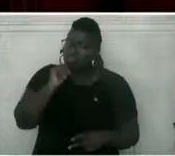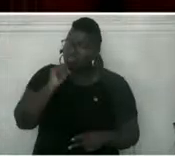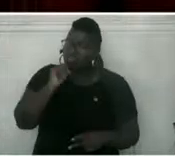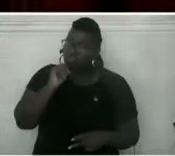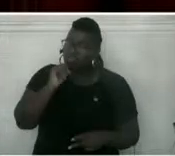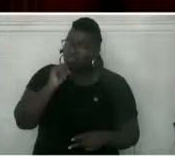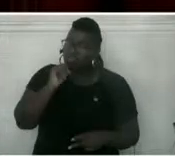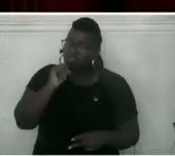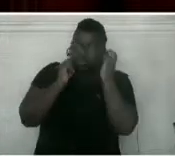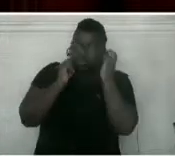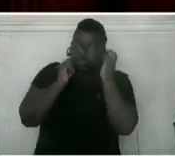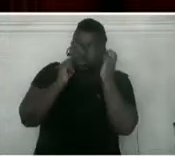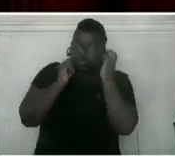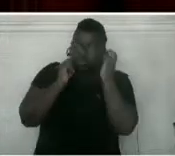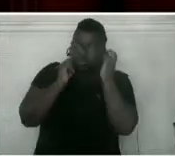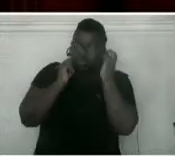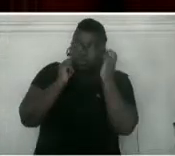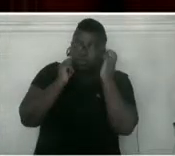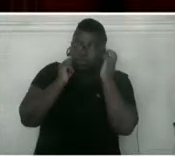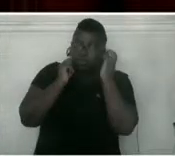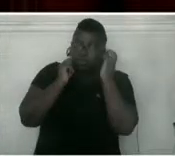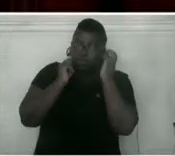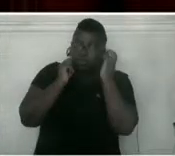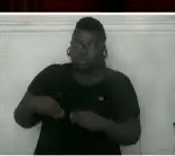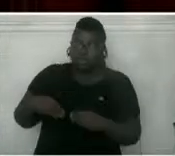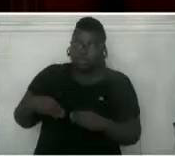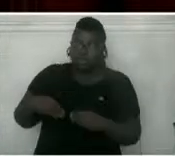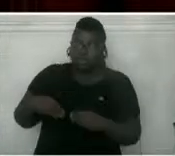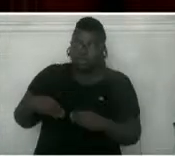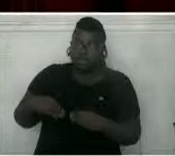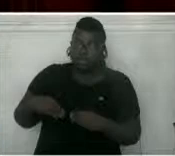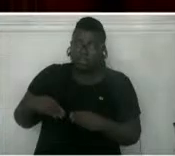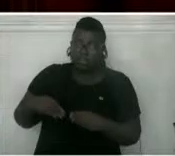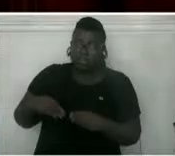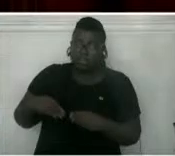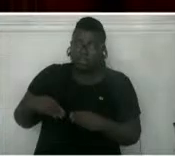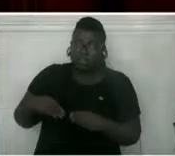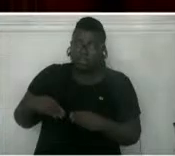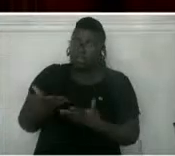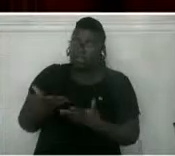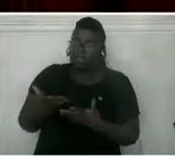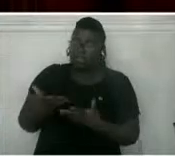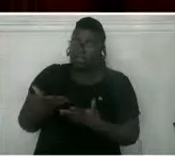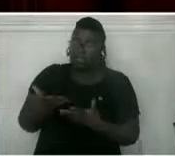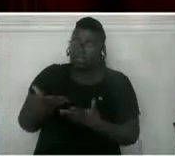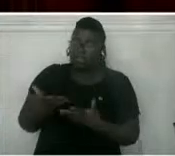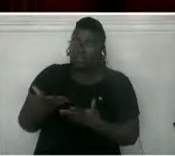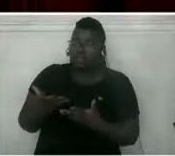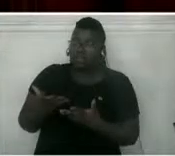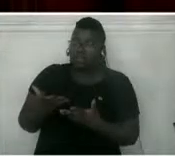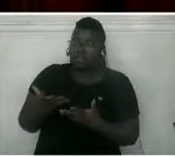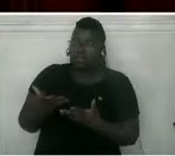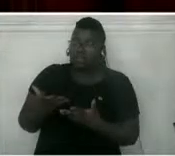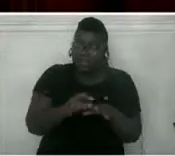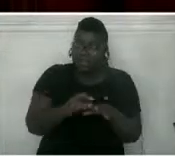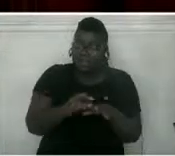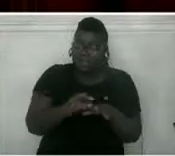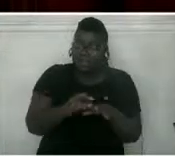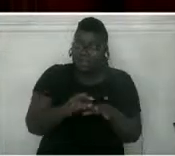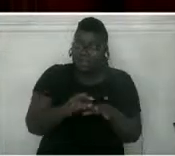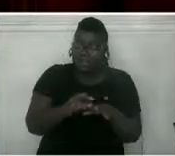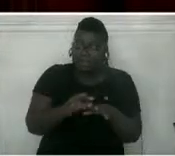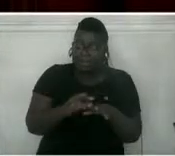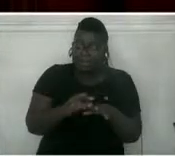that affects service delivery, but also planning is important. When we